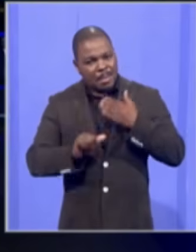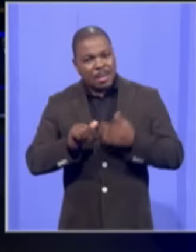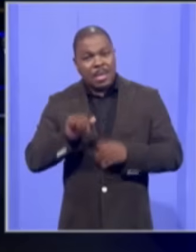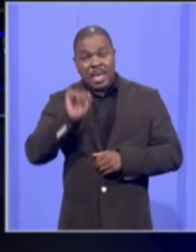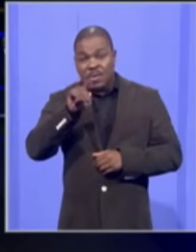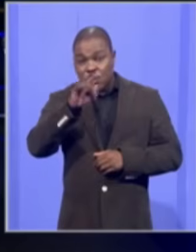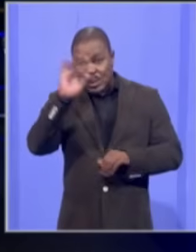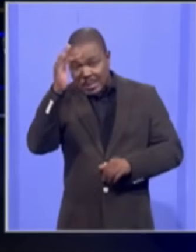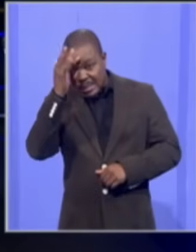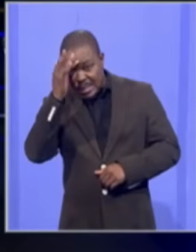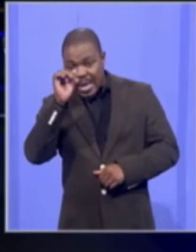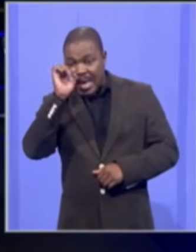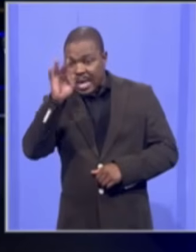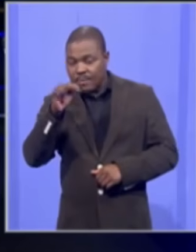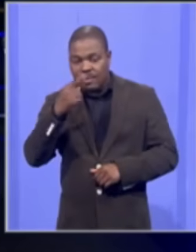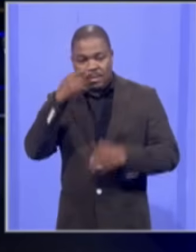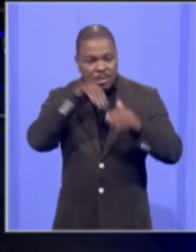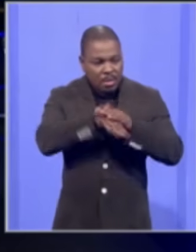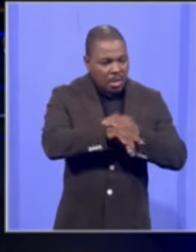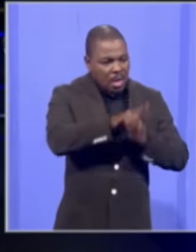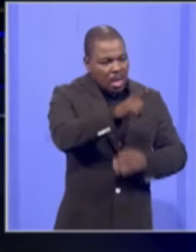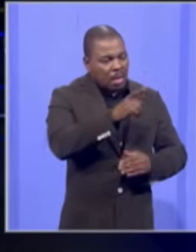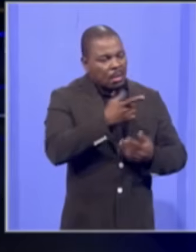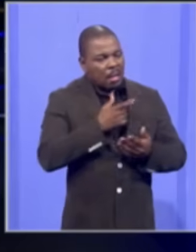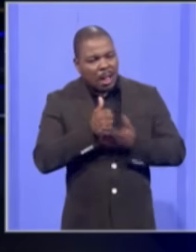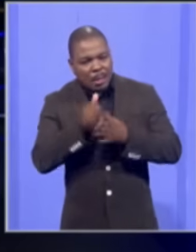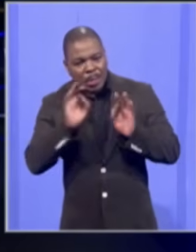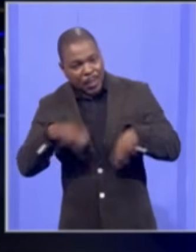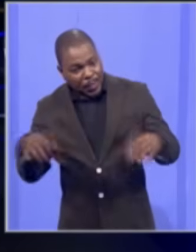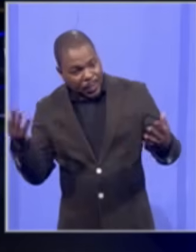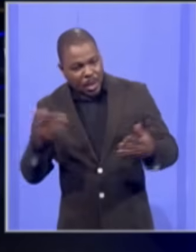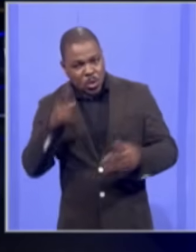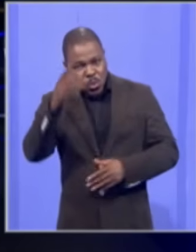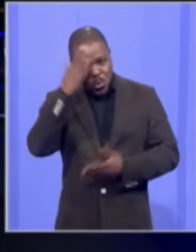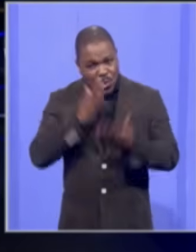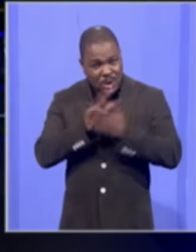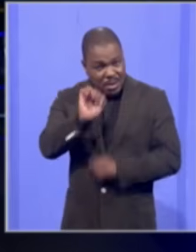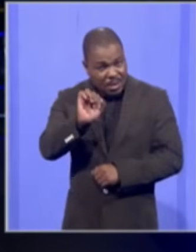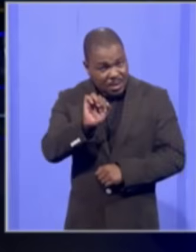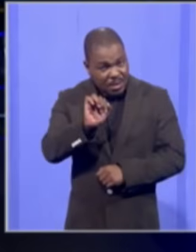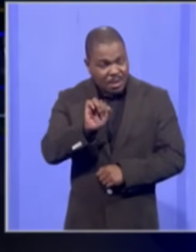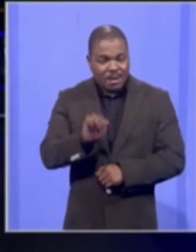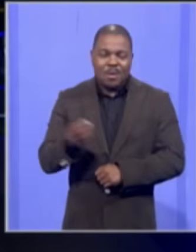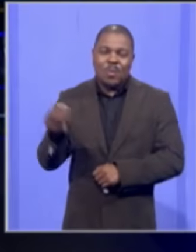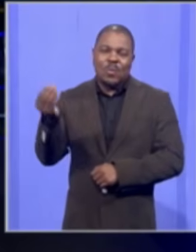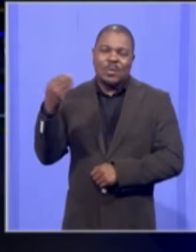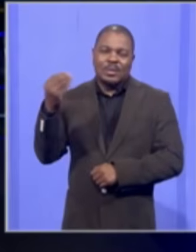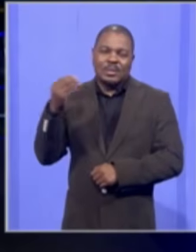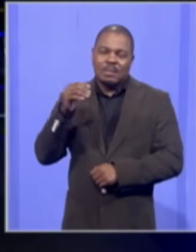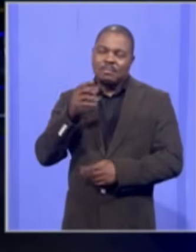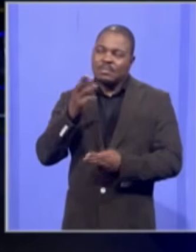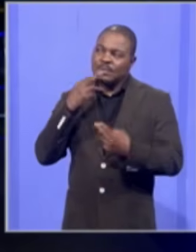ho e latela ha o sa sebeletswa ka toka ditsheng tsa kalafo. Maikutlo a hao ka kgatiso ya video ya WhatsApp a latela.